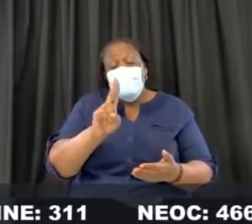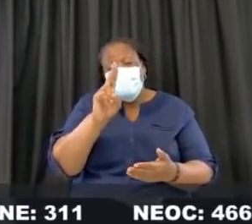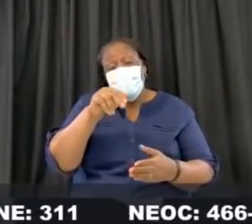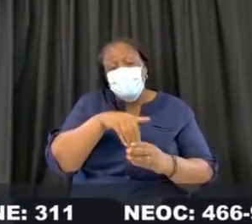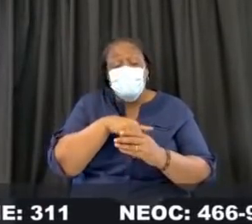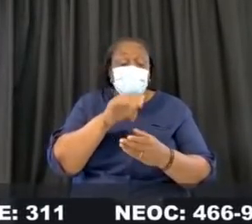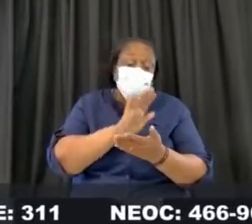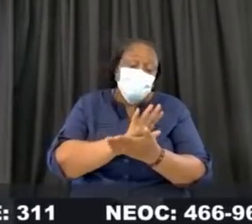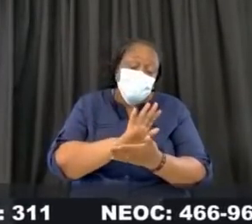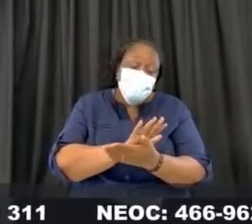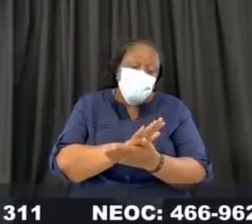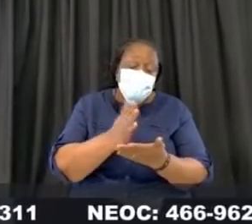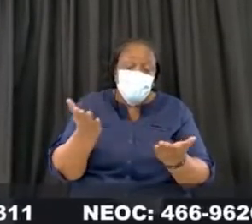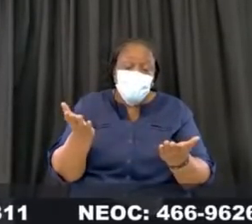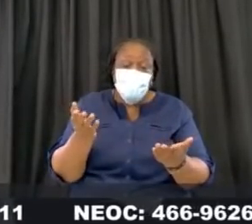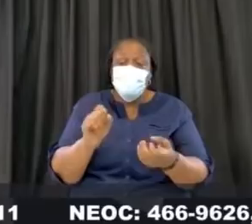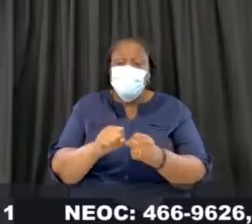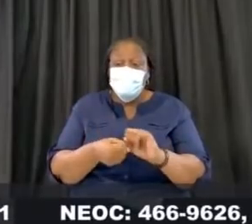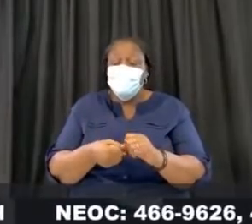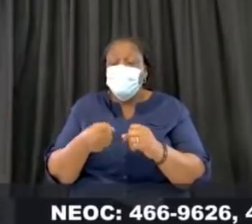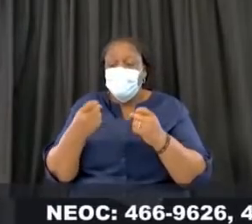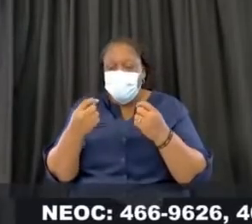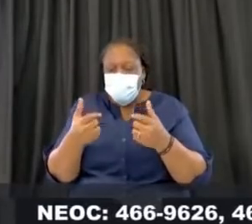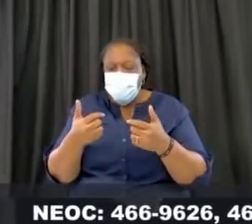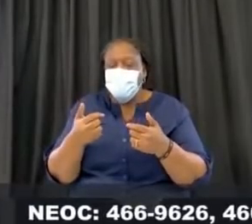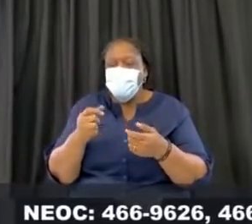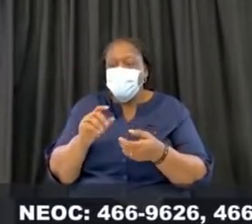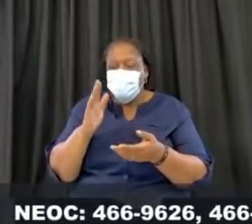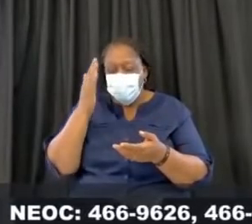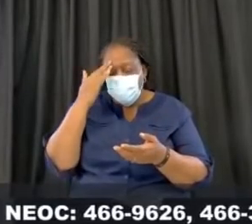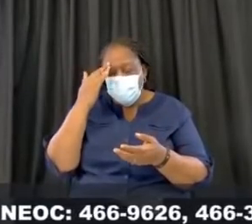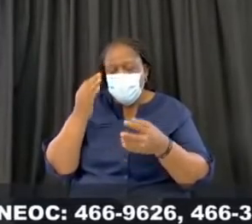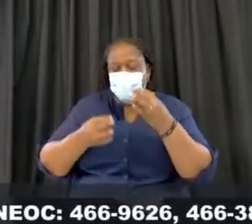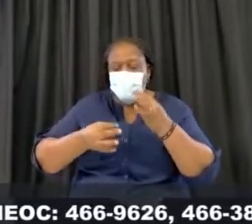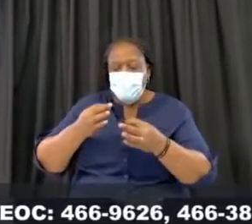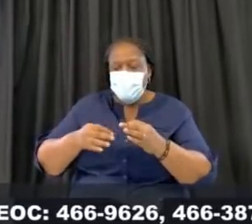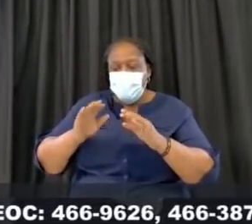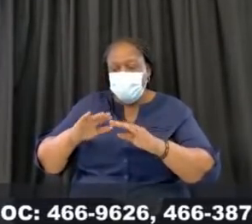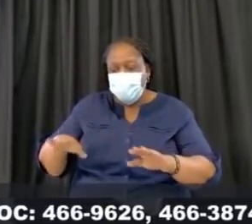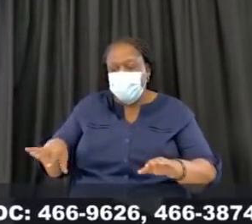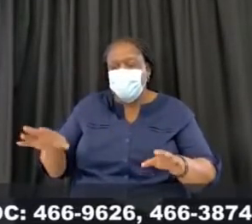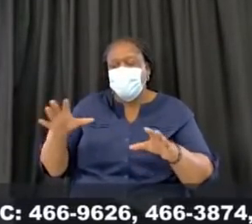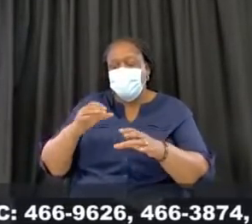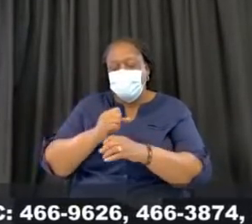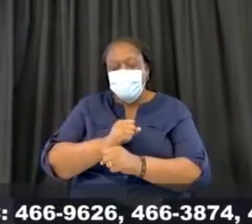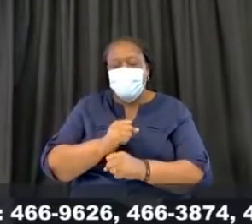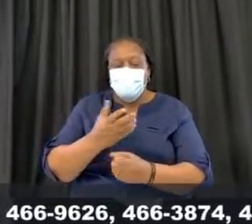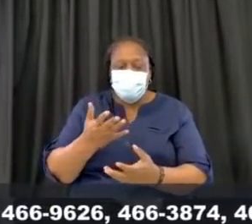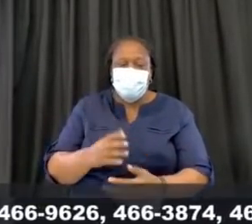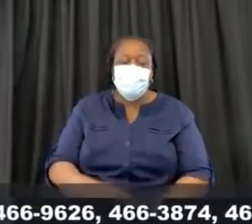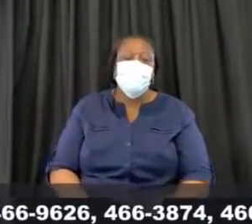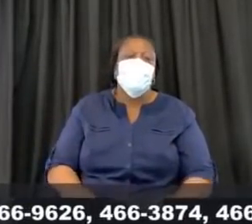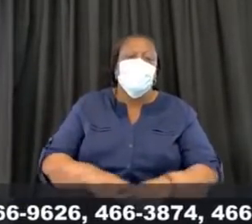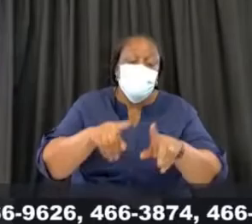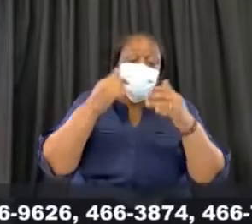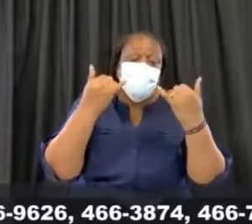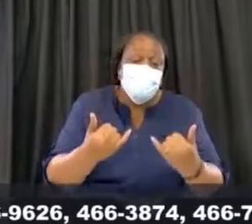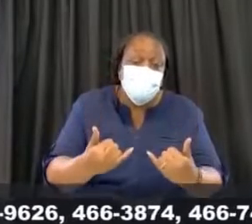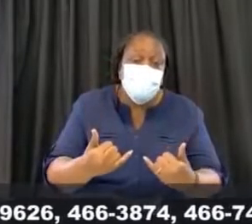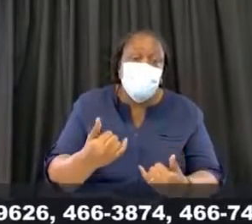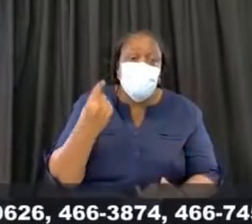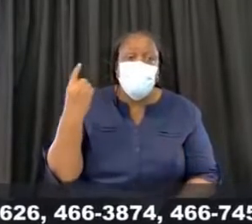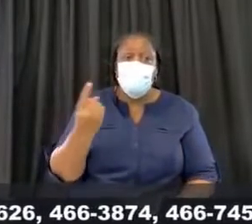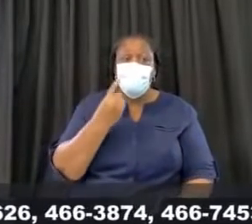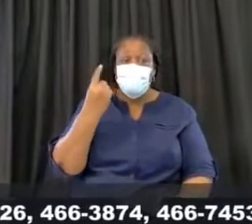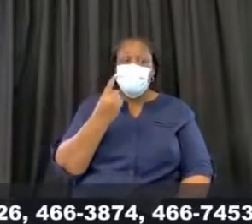they're negative or positive. But right now, the only test that we're using is the PCR test, the gold standard.